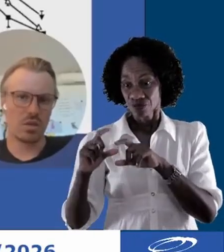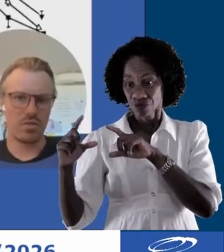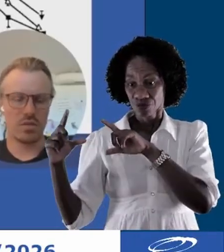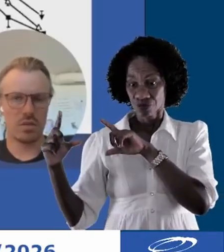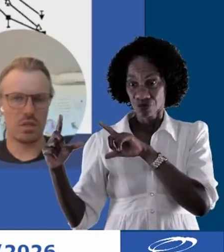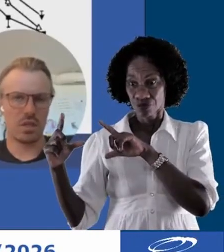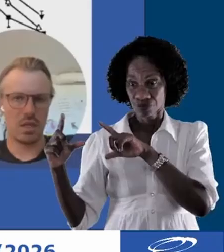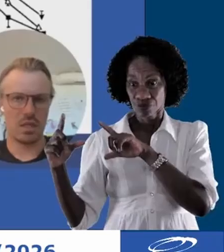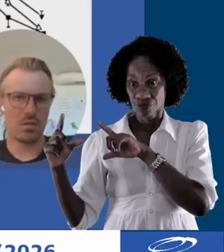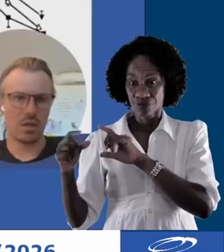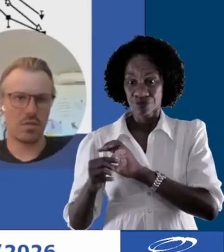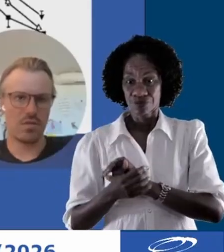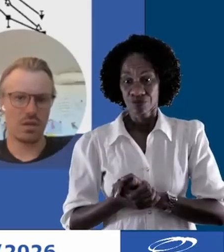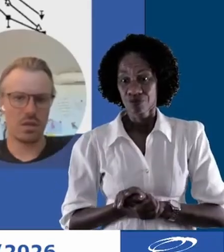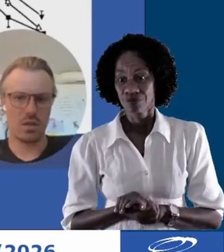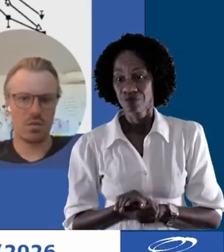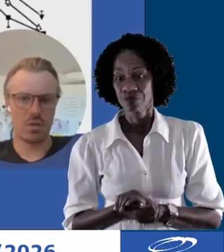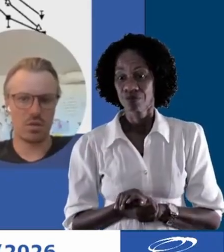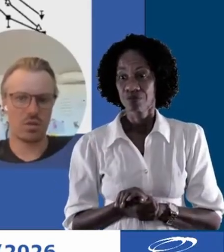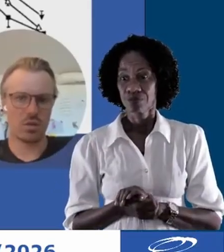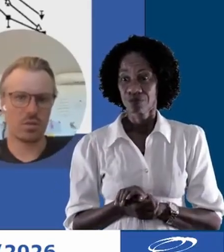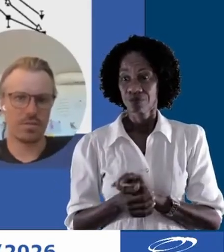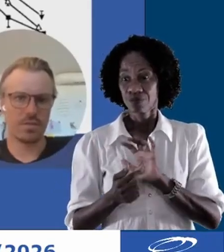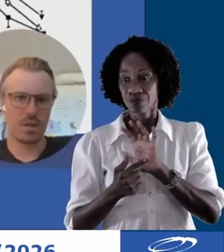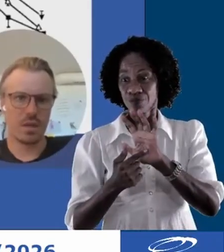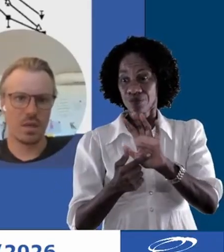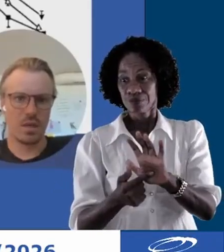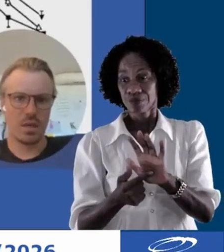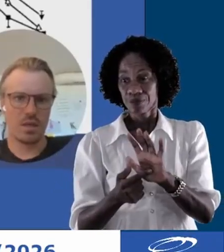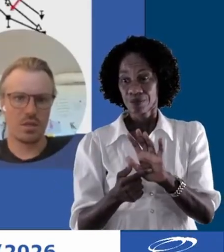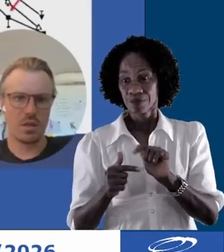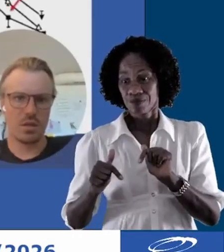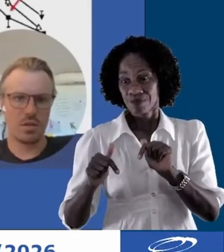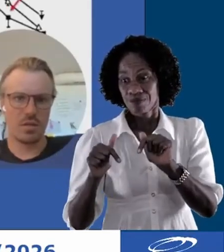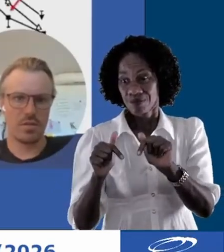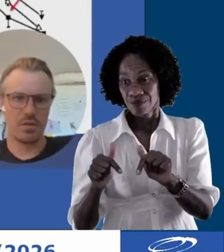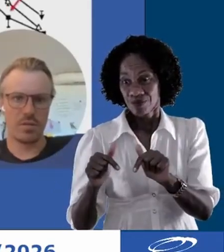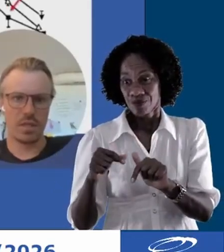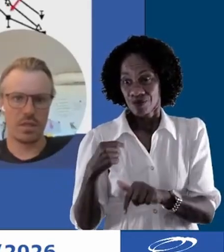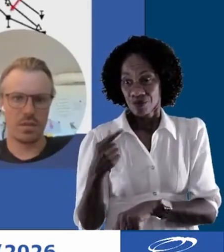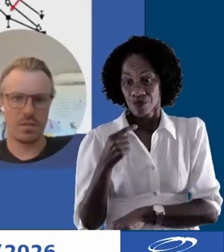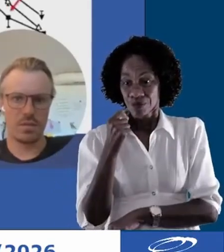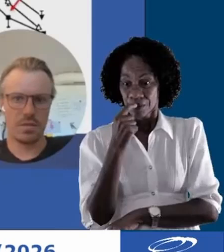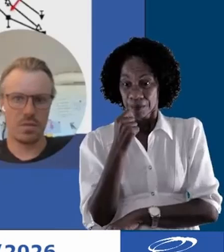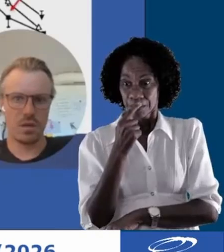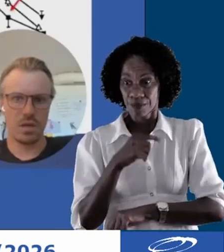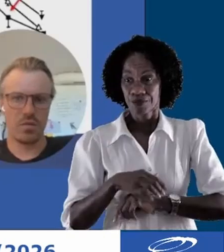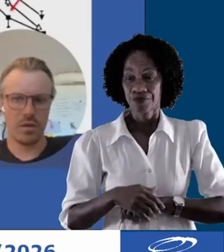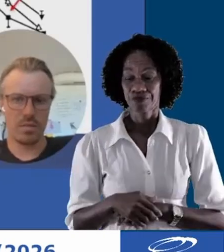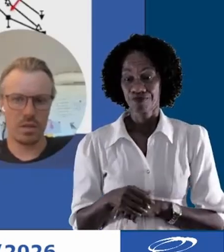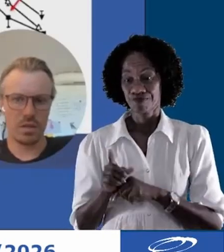illustrates differences in antibiotic efficacy across drugs. In this study, fosfomycin